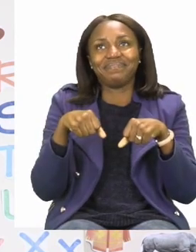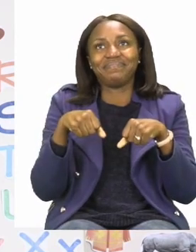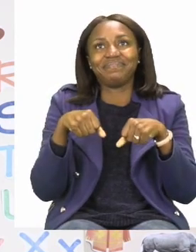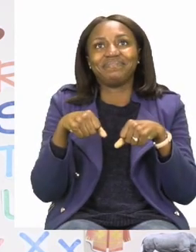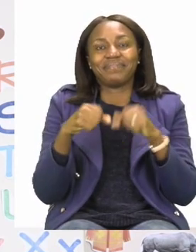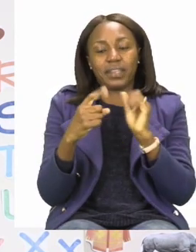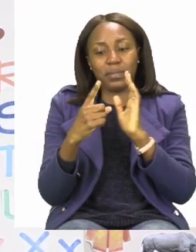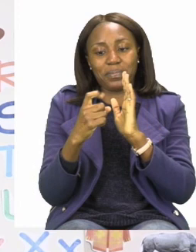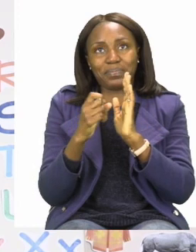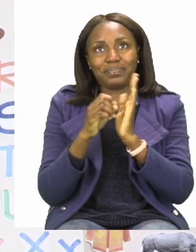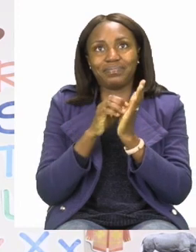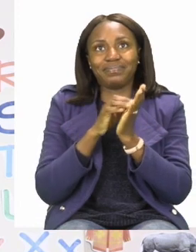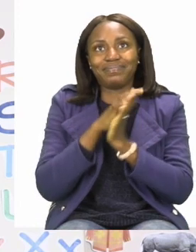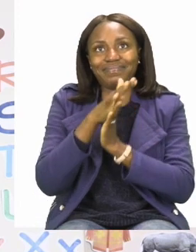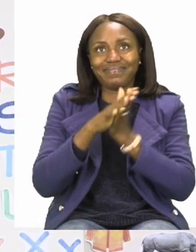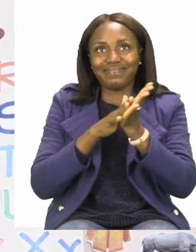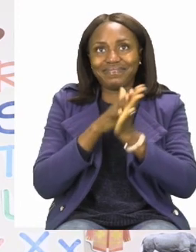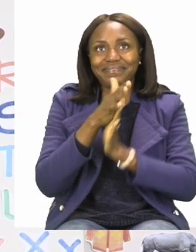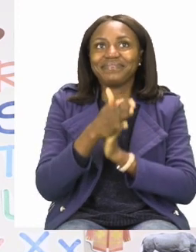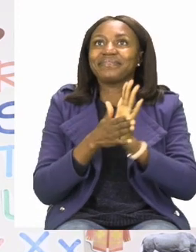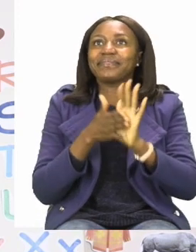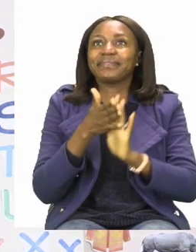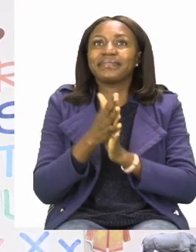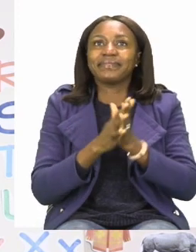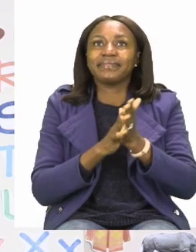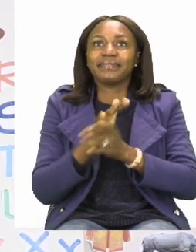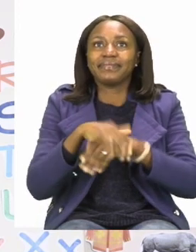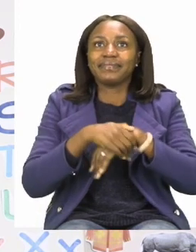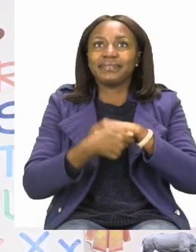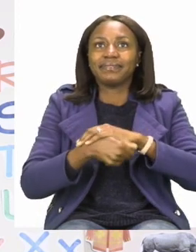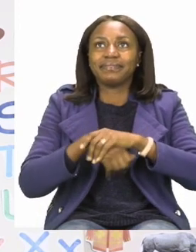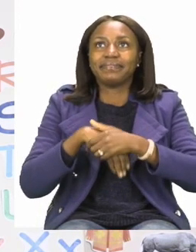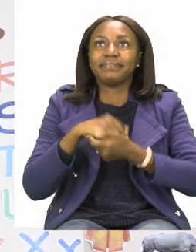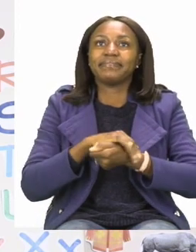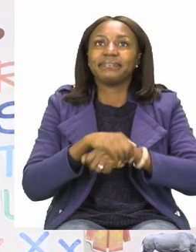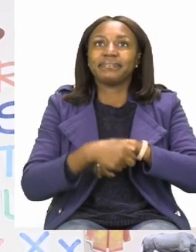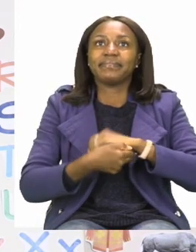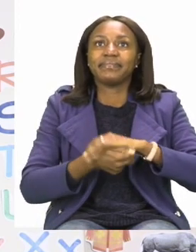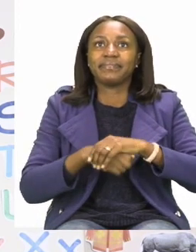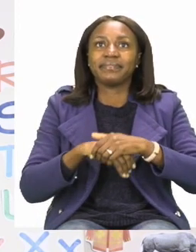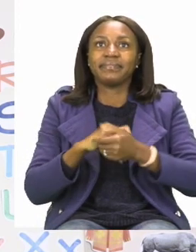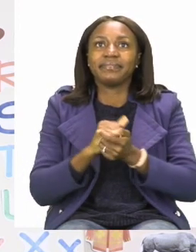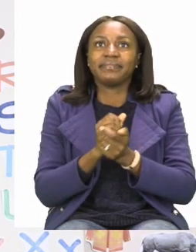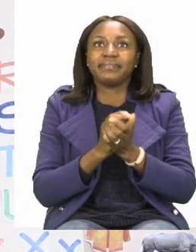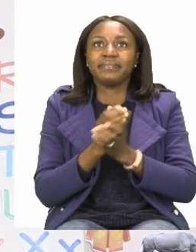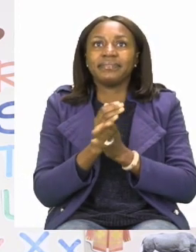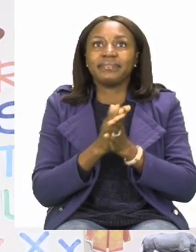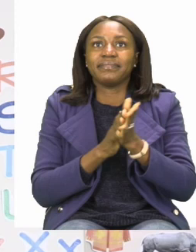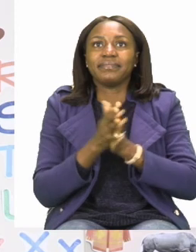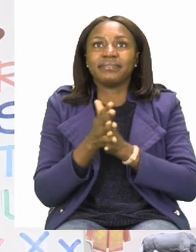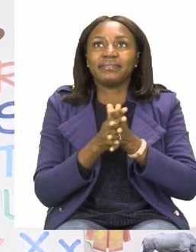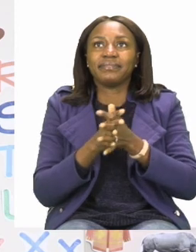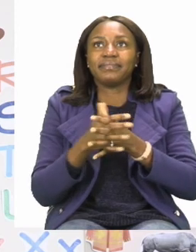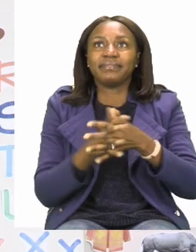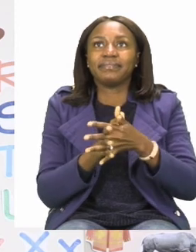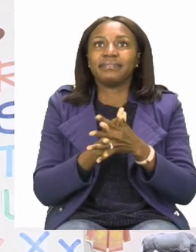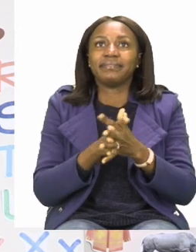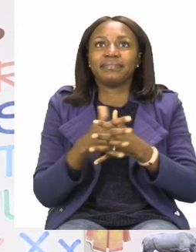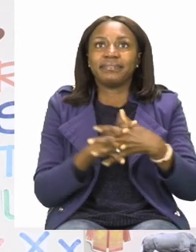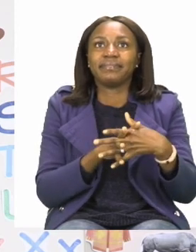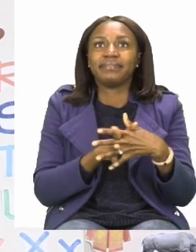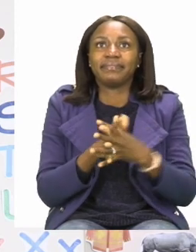sanitizer and we rub inside our hands, around our hands, in between